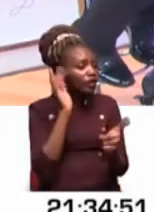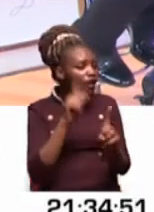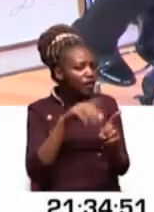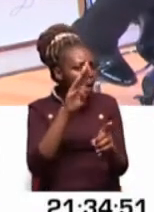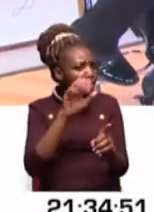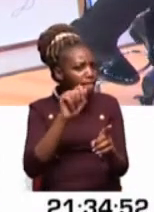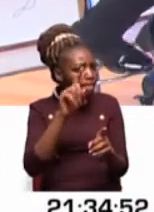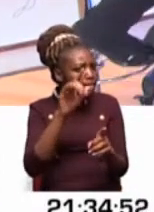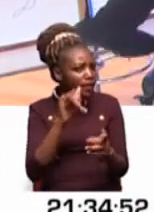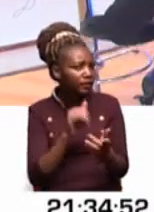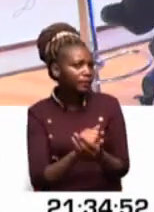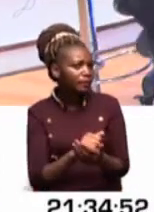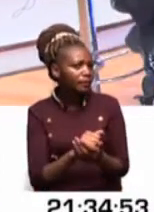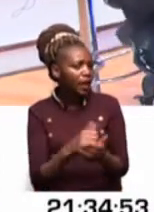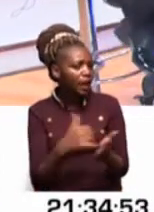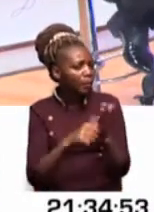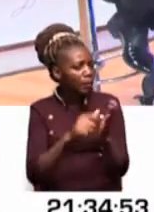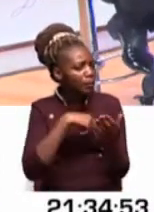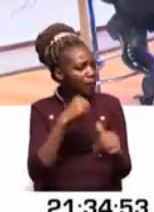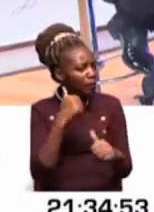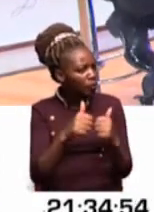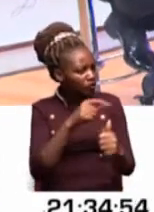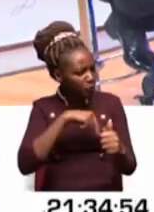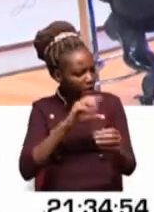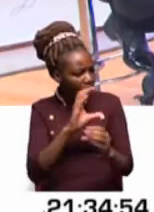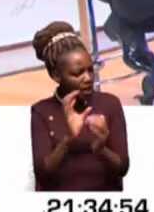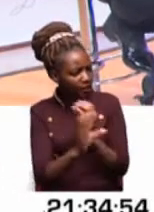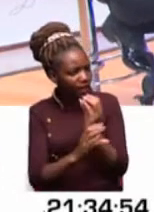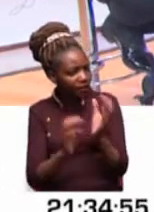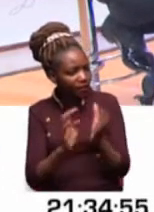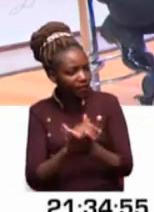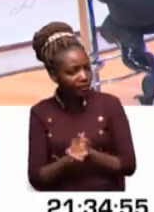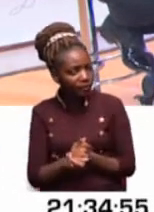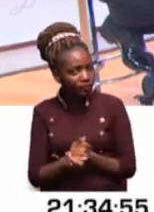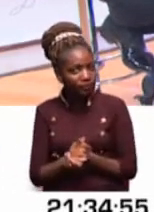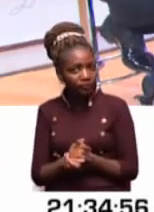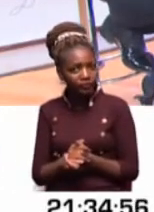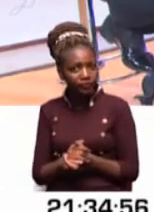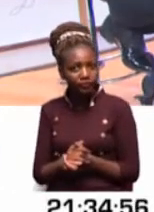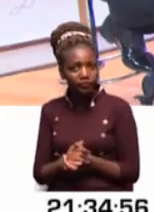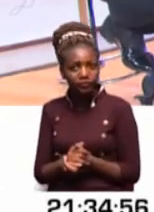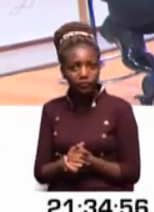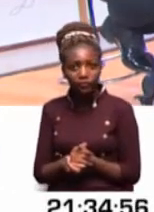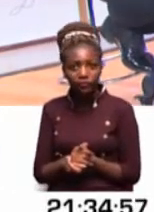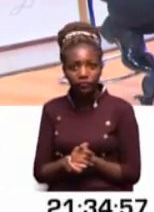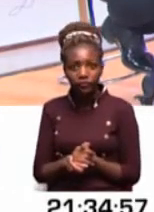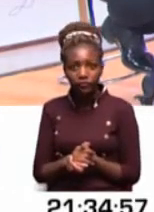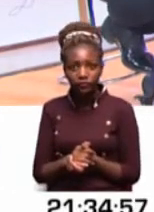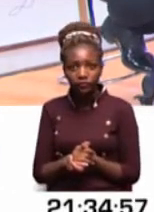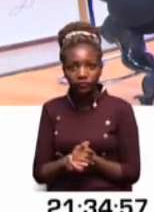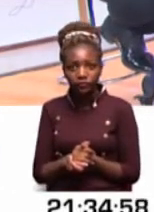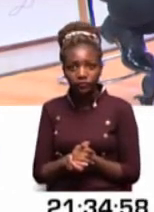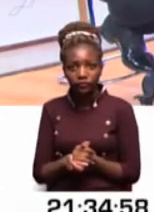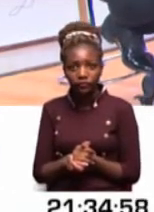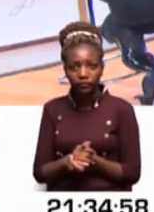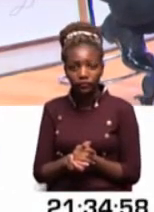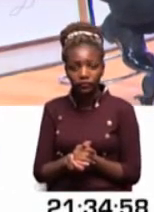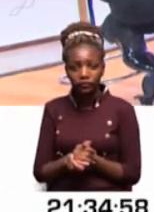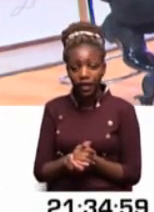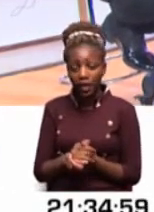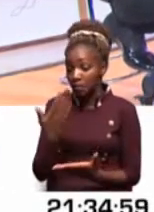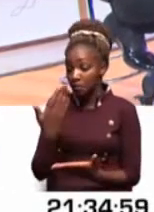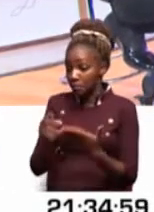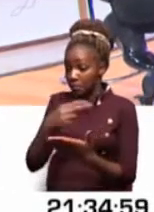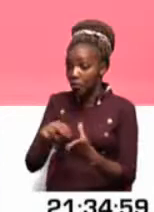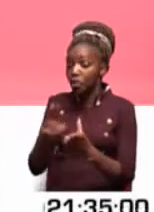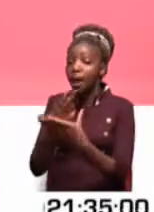or better off as of now, as a country? Depending on how you want to look at it, we can actually be both. But going